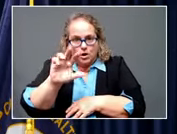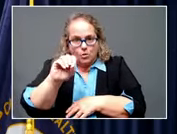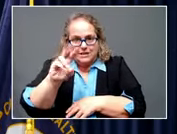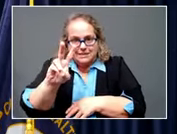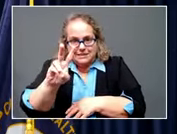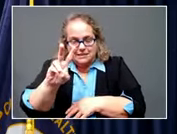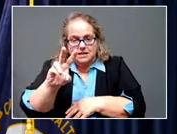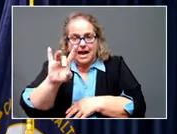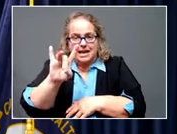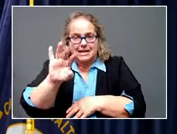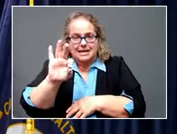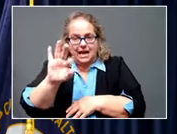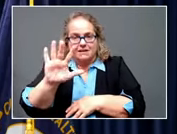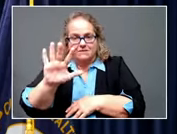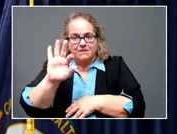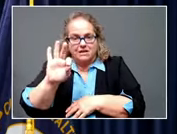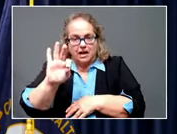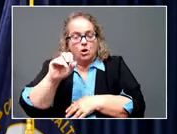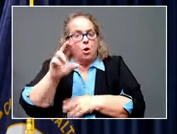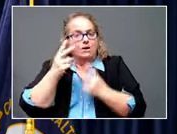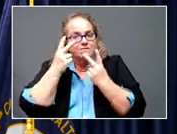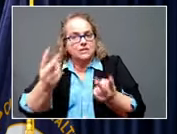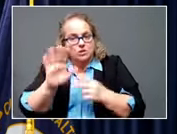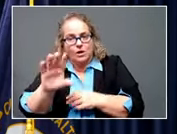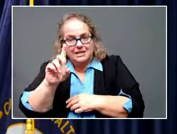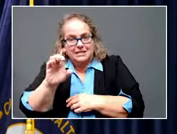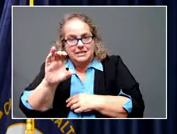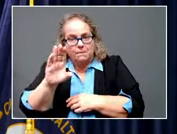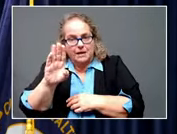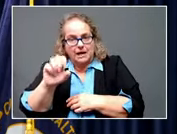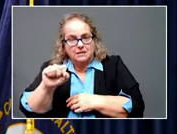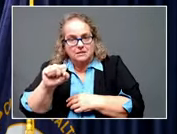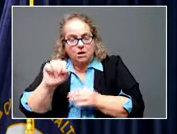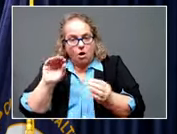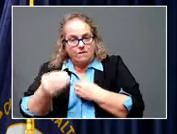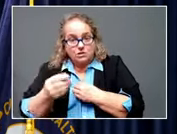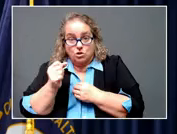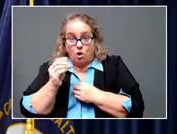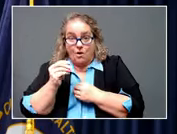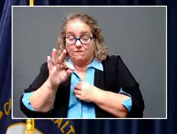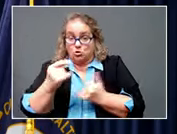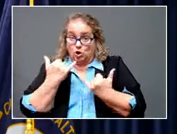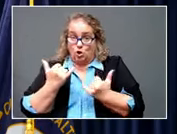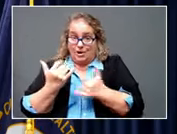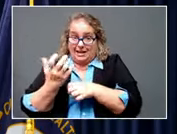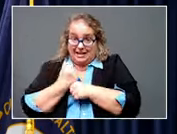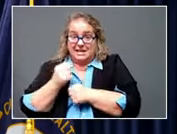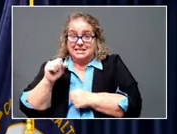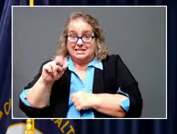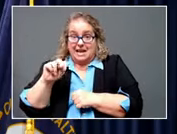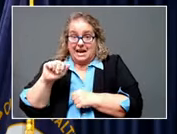855-306-8959 or visit their county's DCBS office. So if you currently get SNAP assistance, you